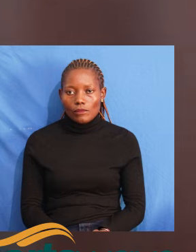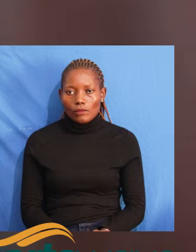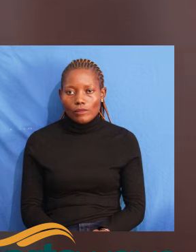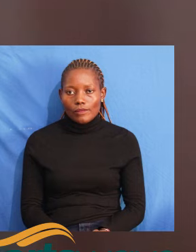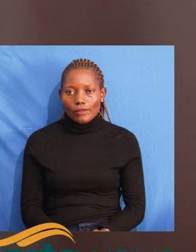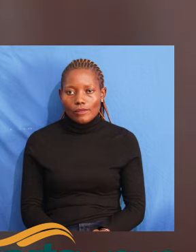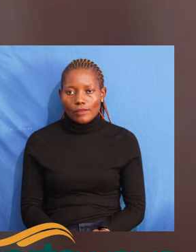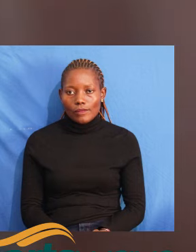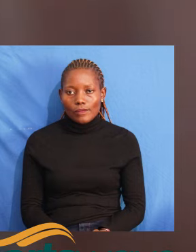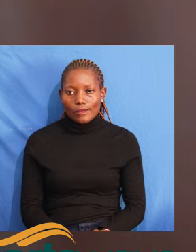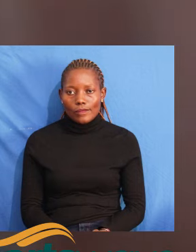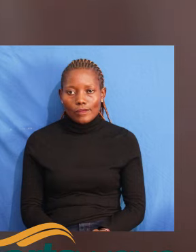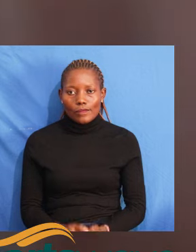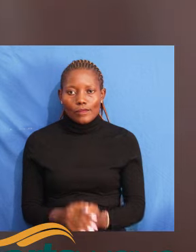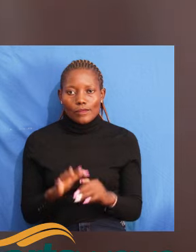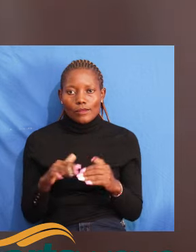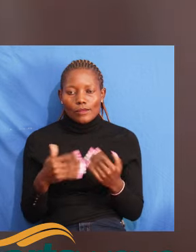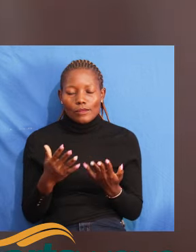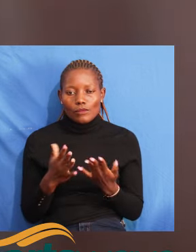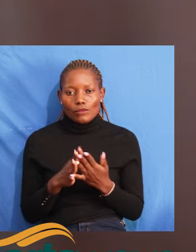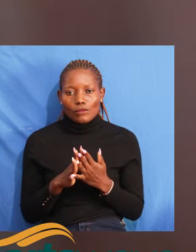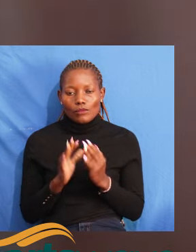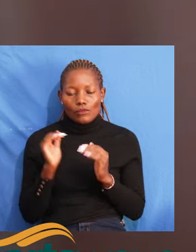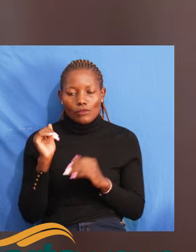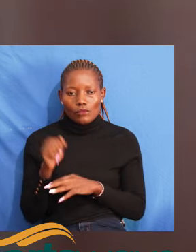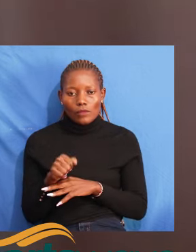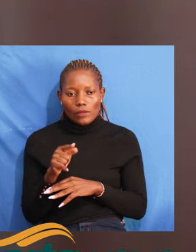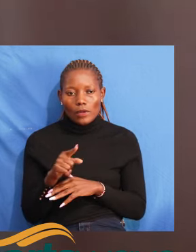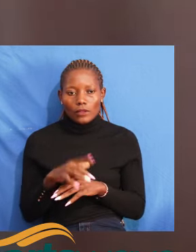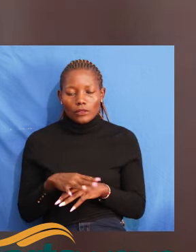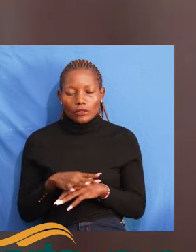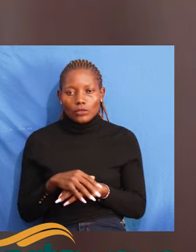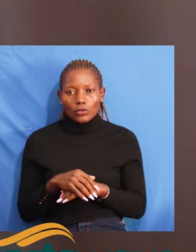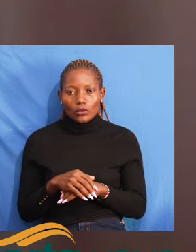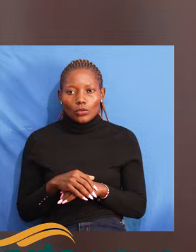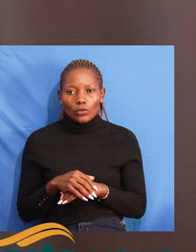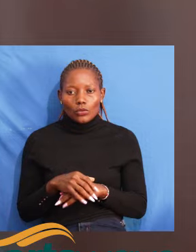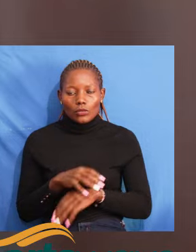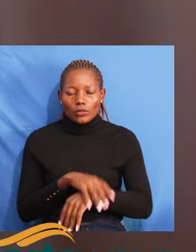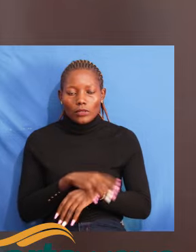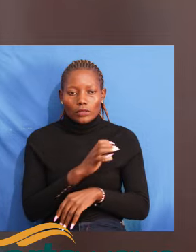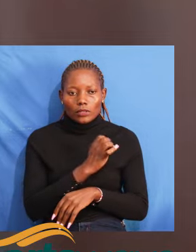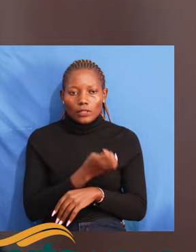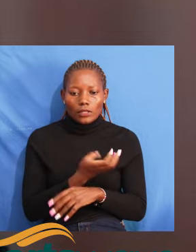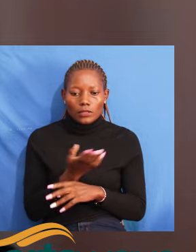recover from training 2 times in a day intensive training.